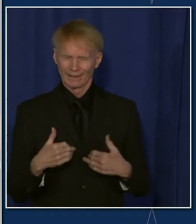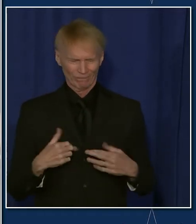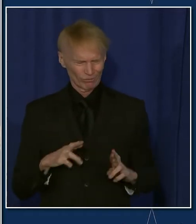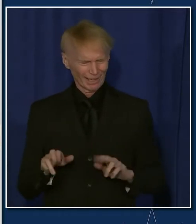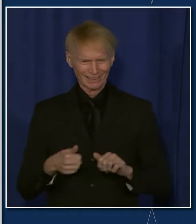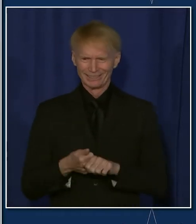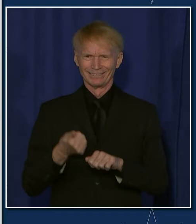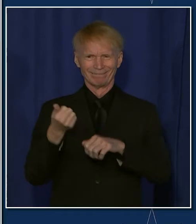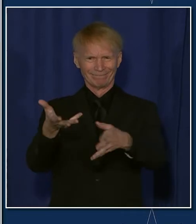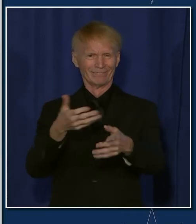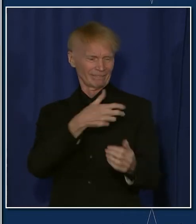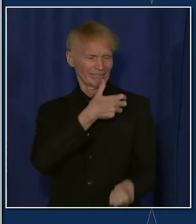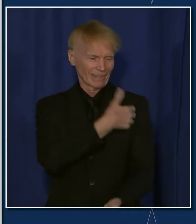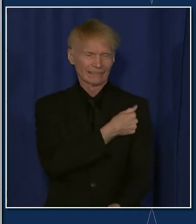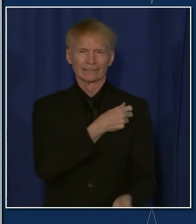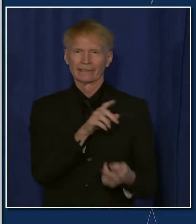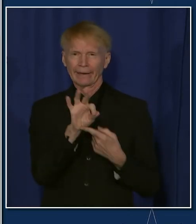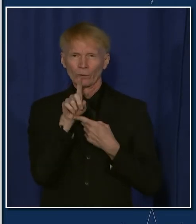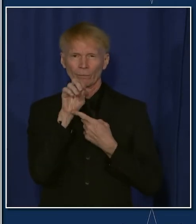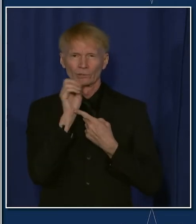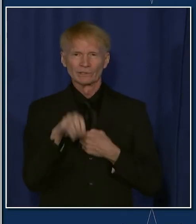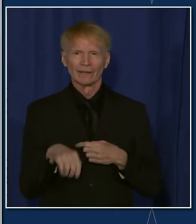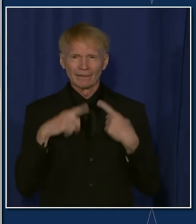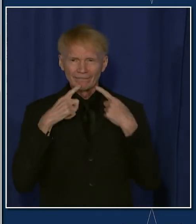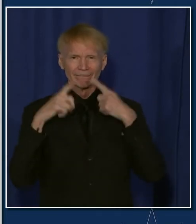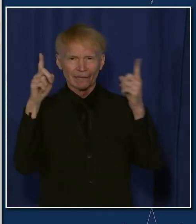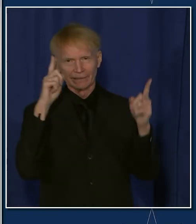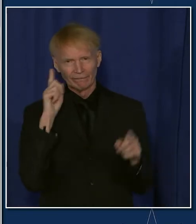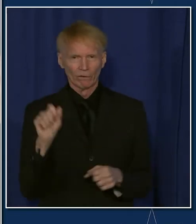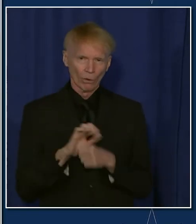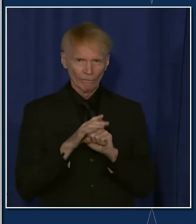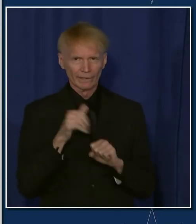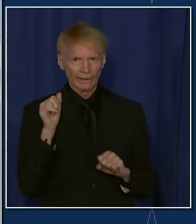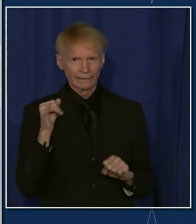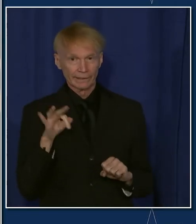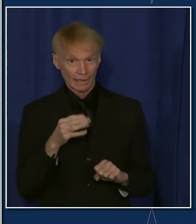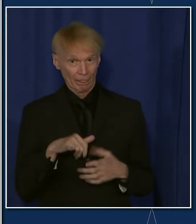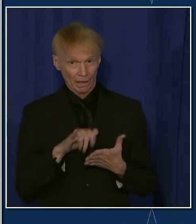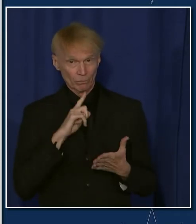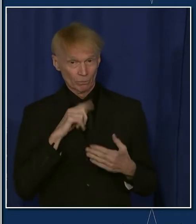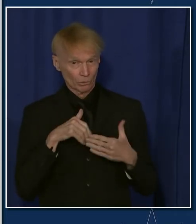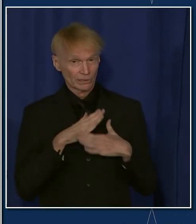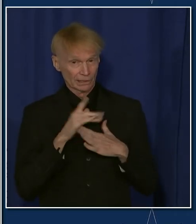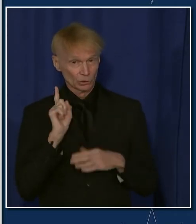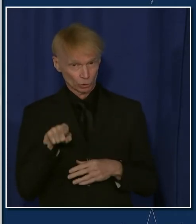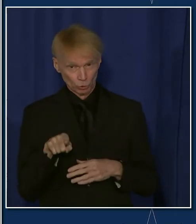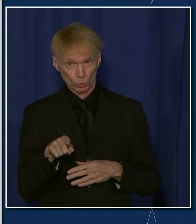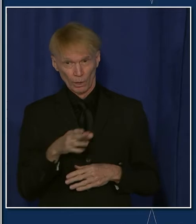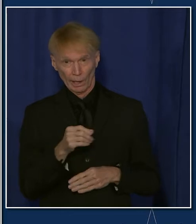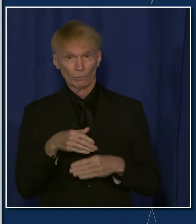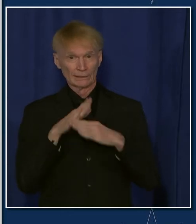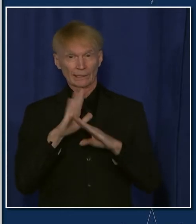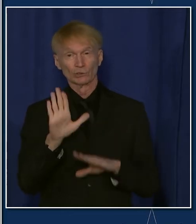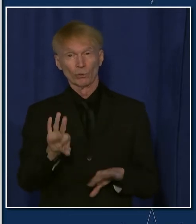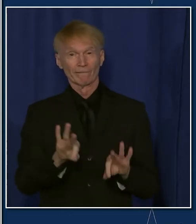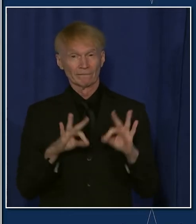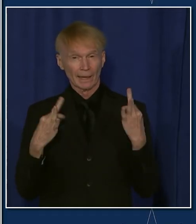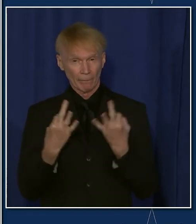that's 91% effective against COVID-19 and in protecting you, in protecting your